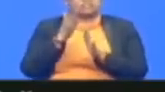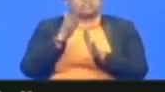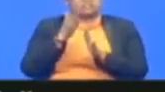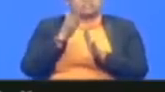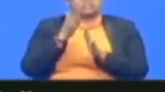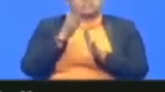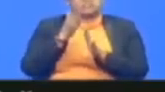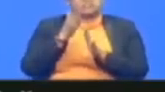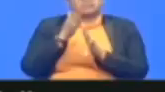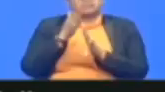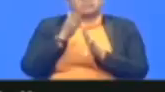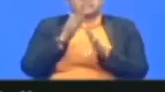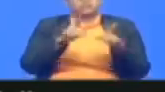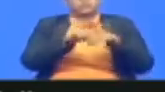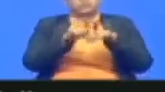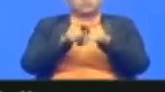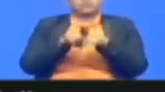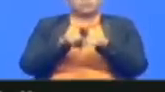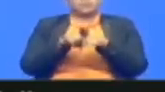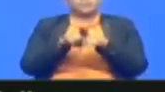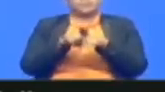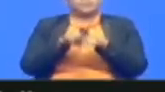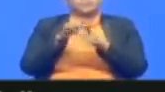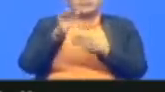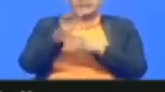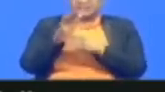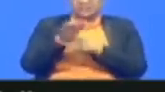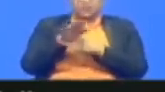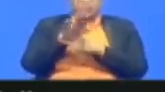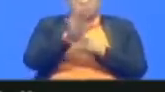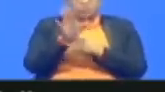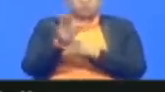And I direct the parties who have not been